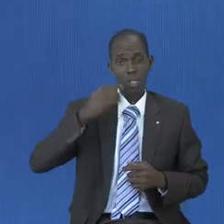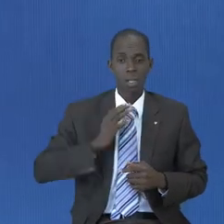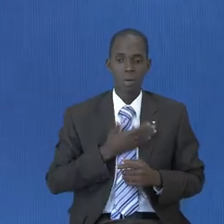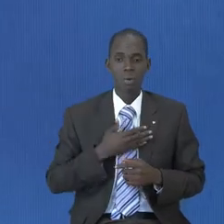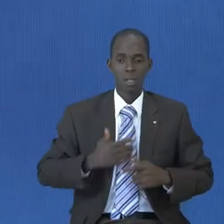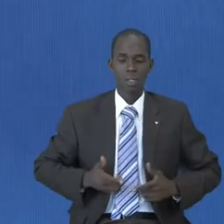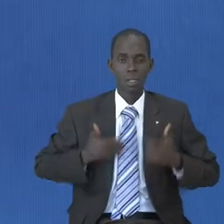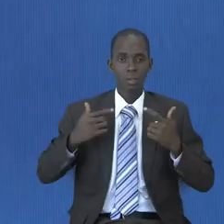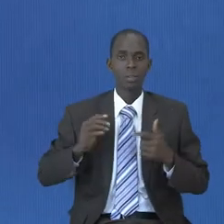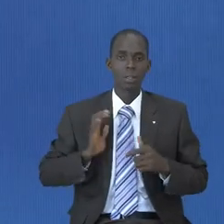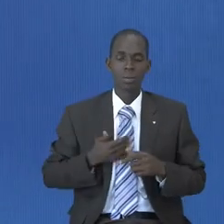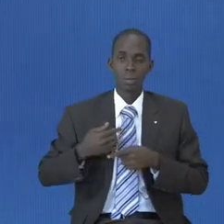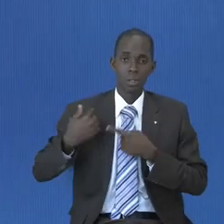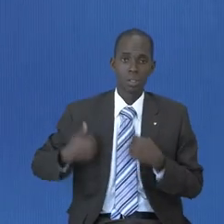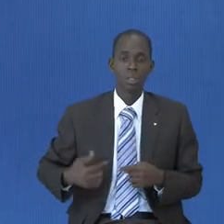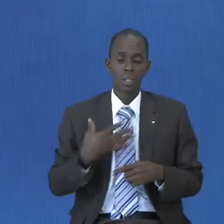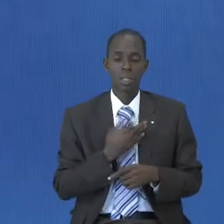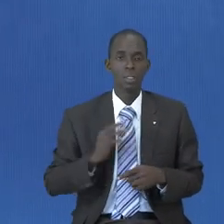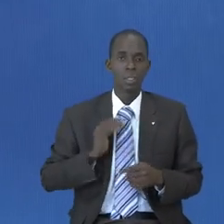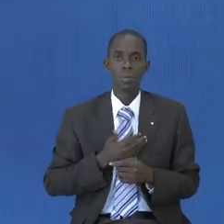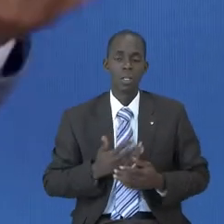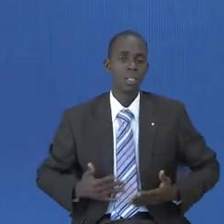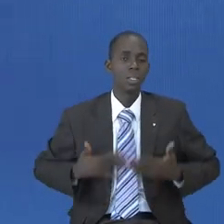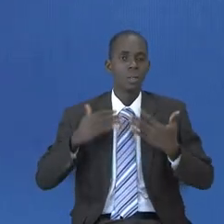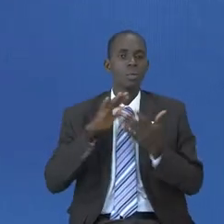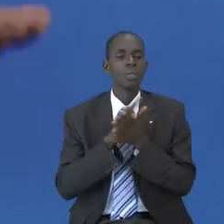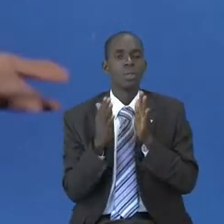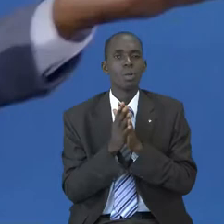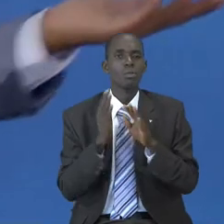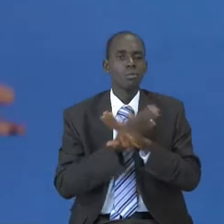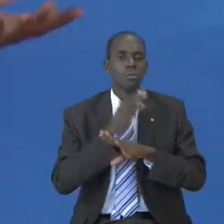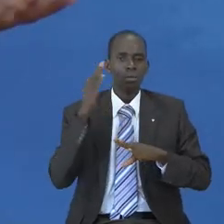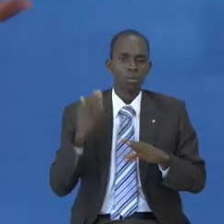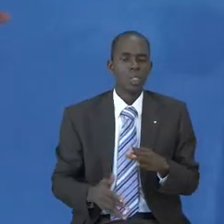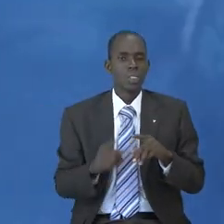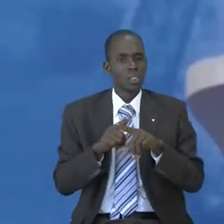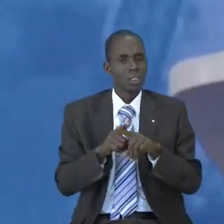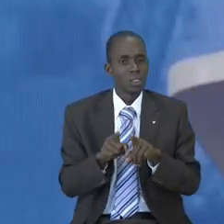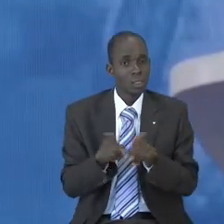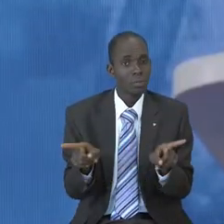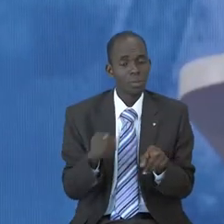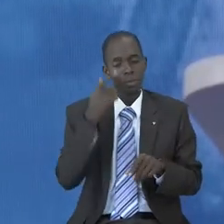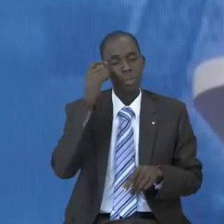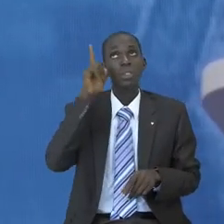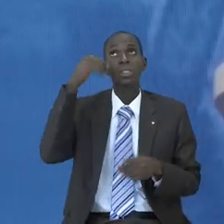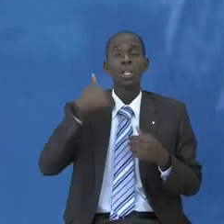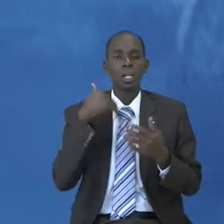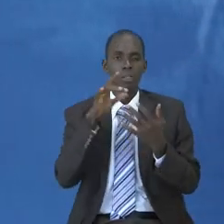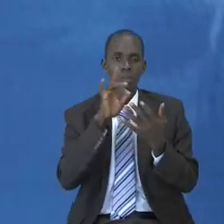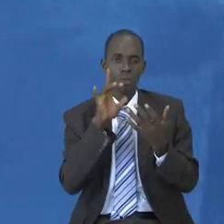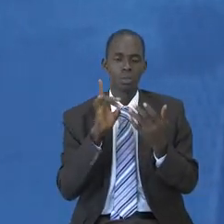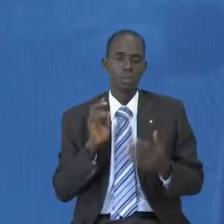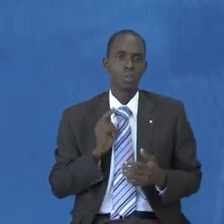the inside, and our lives become totally different because he has chosen us, a